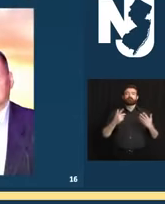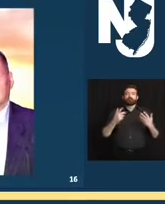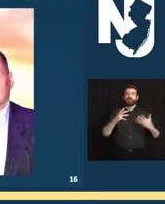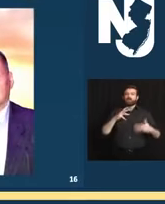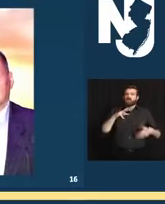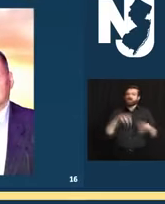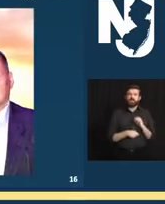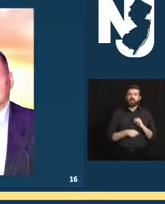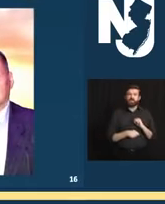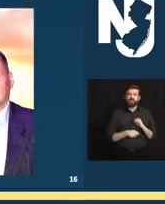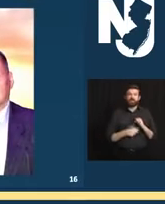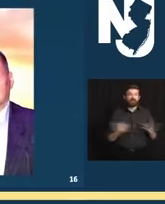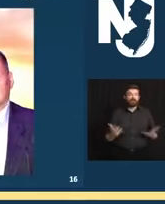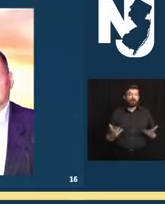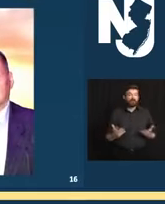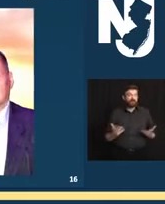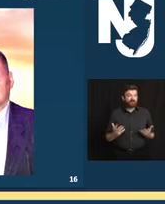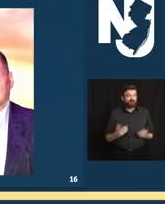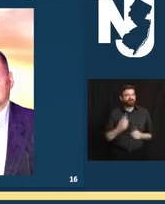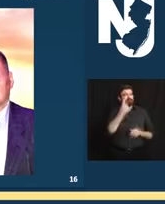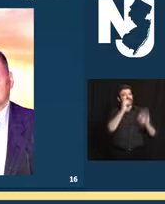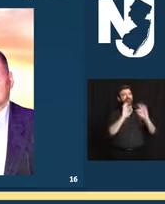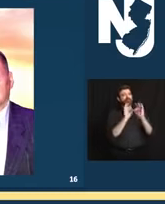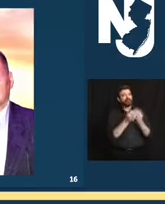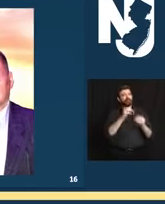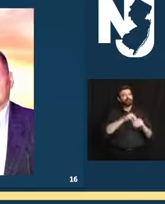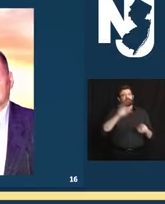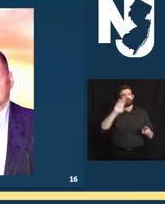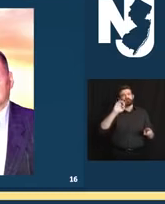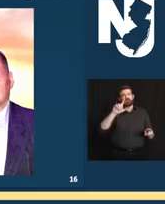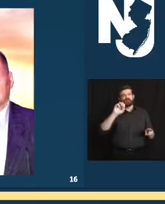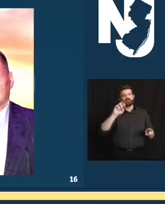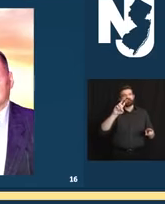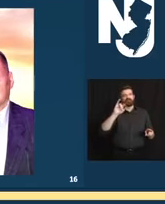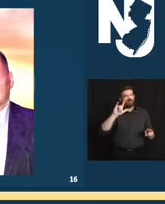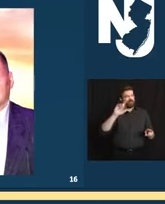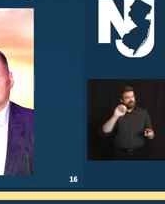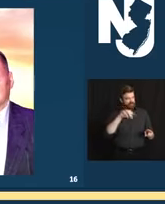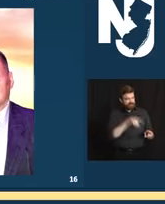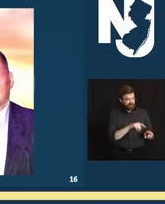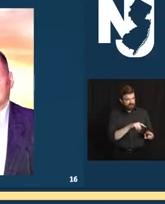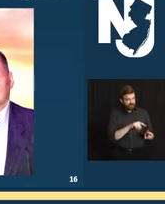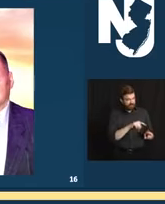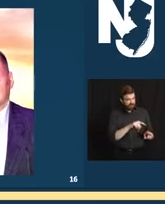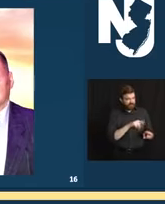Belleville. Here are Luis and Libia